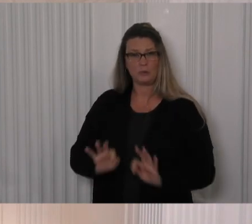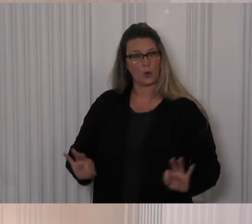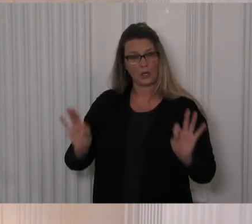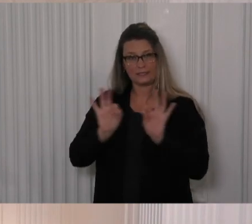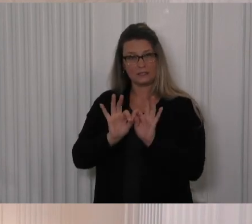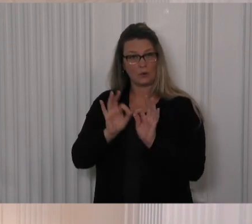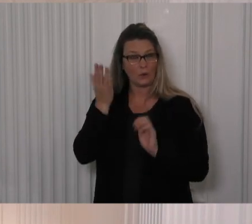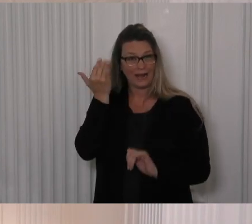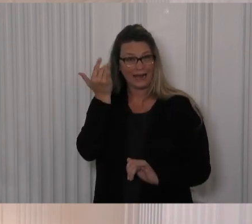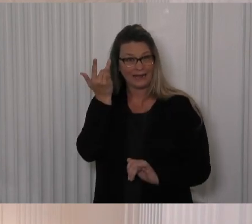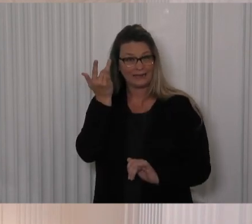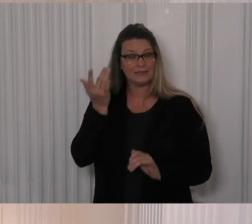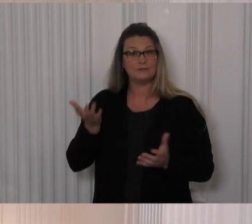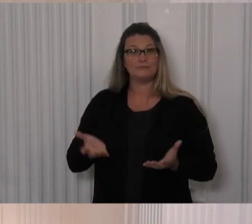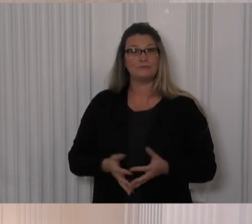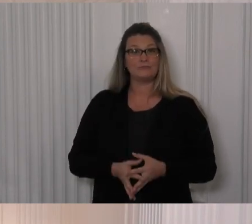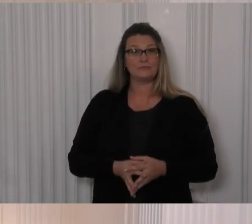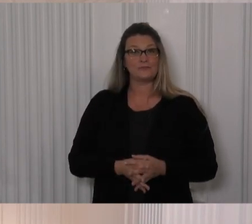because it's a